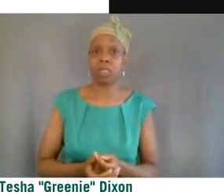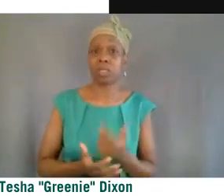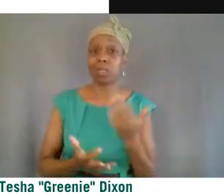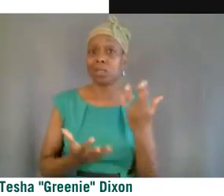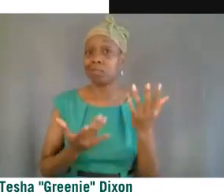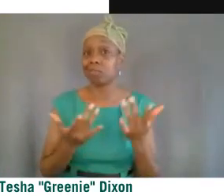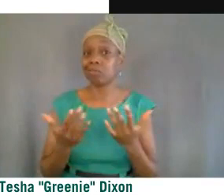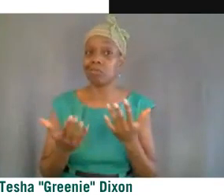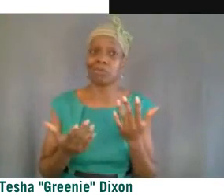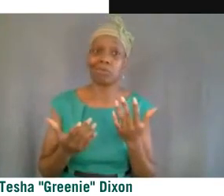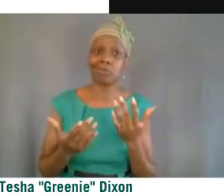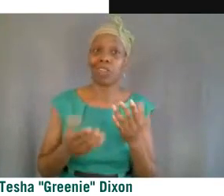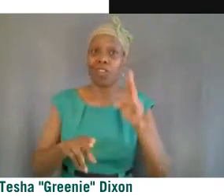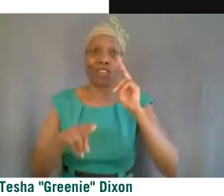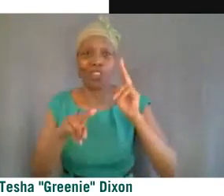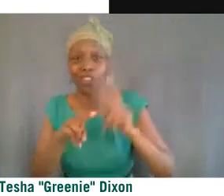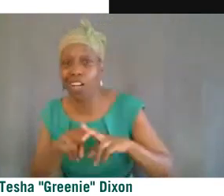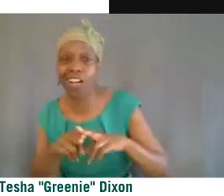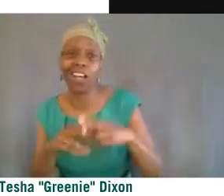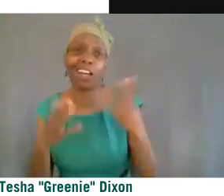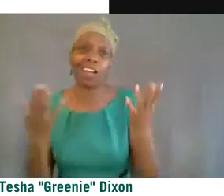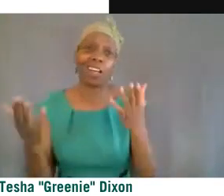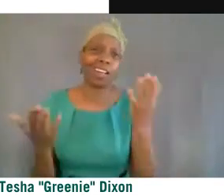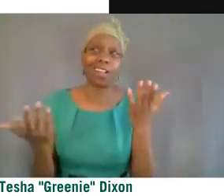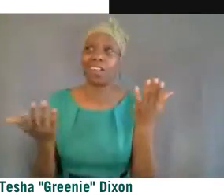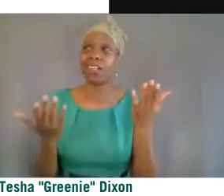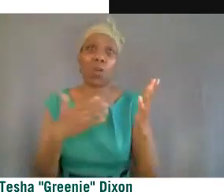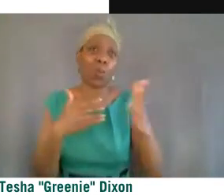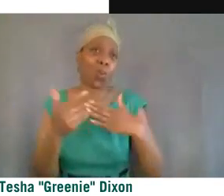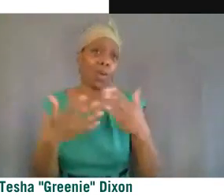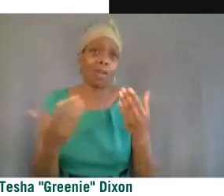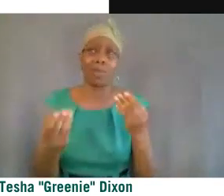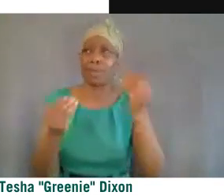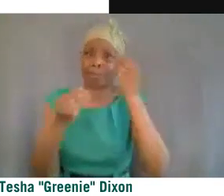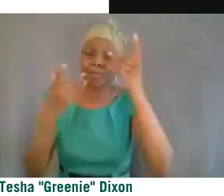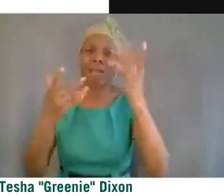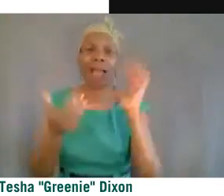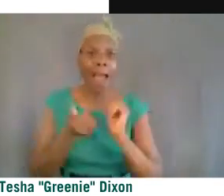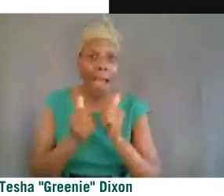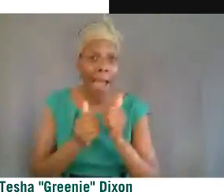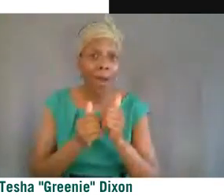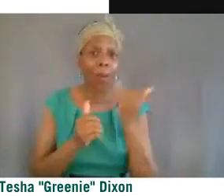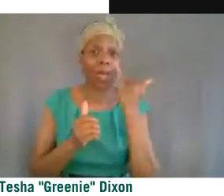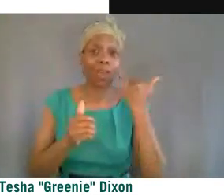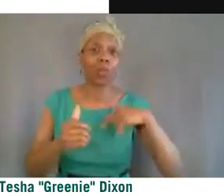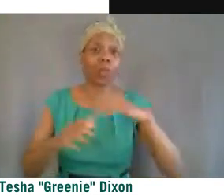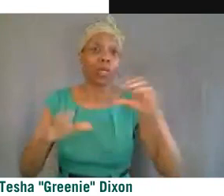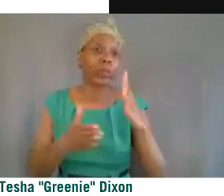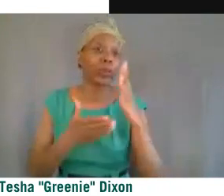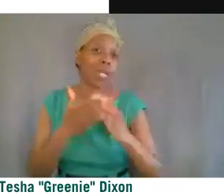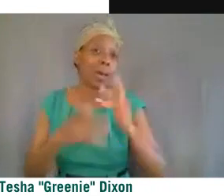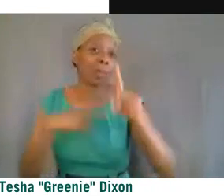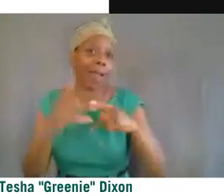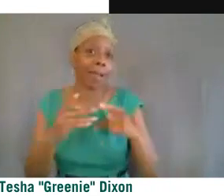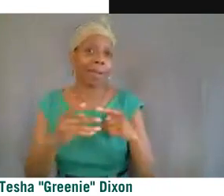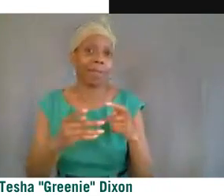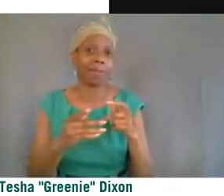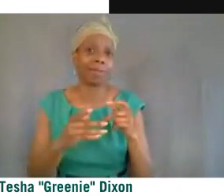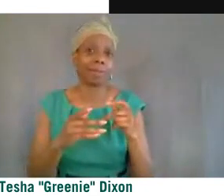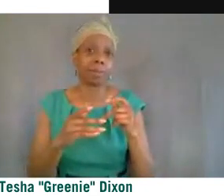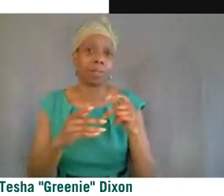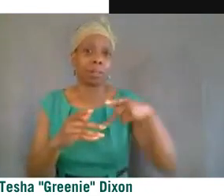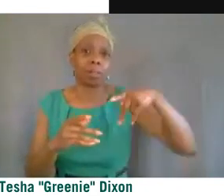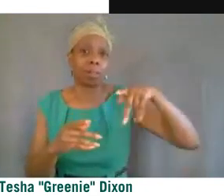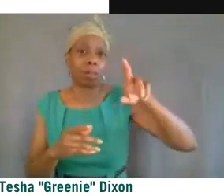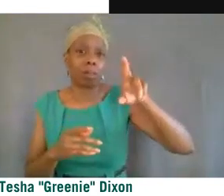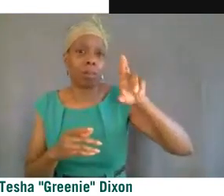or what have you by doing some kind of a procedure, or by using